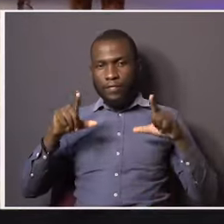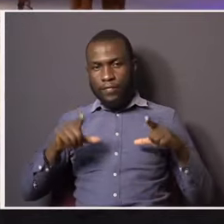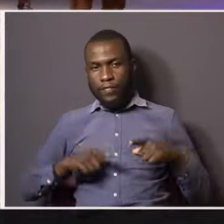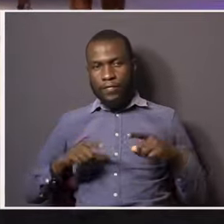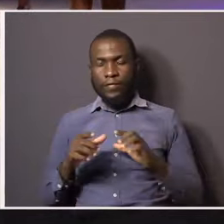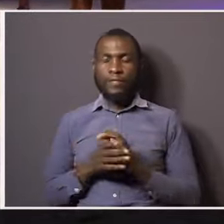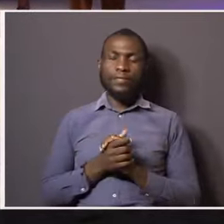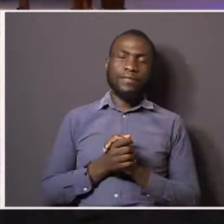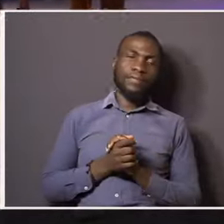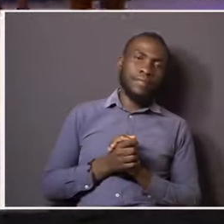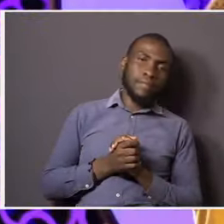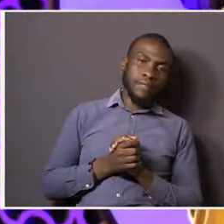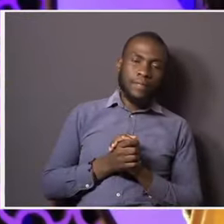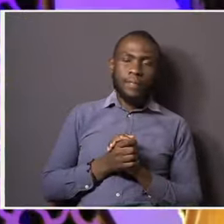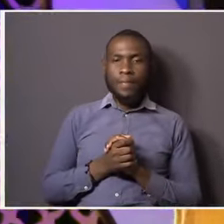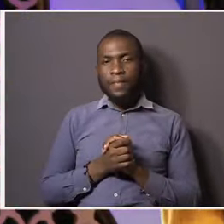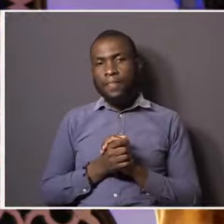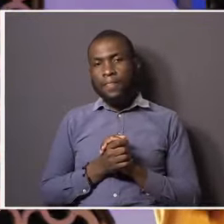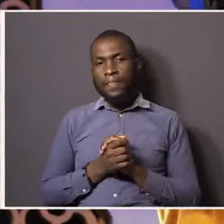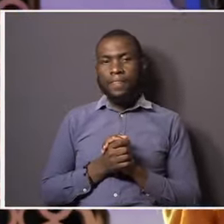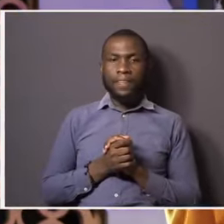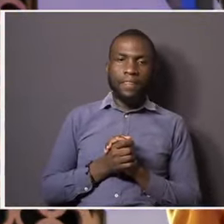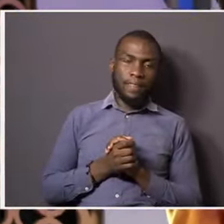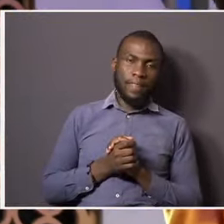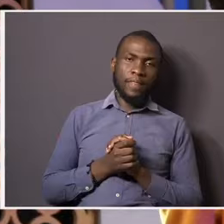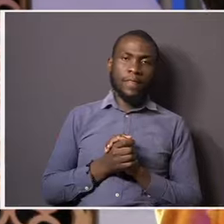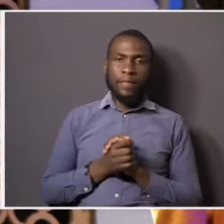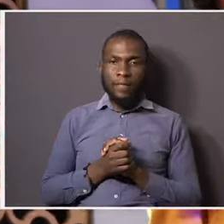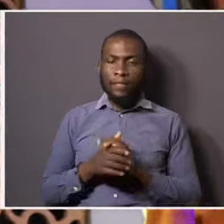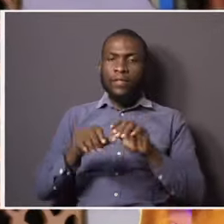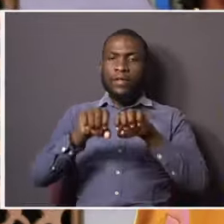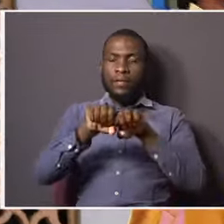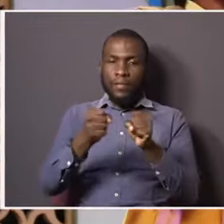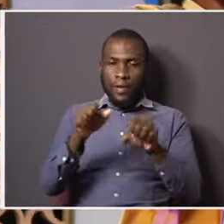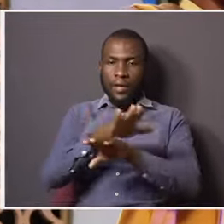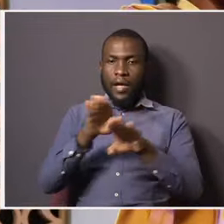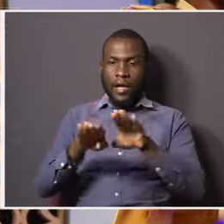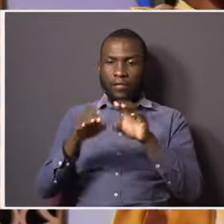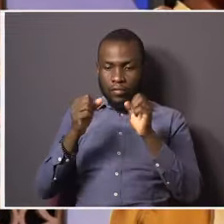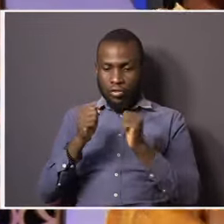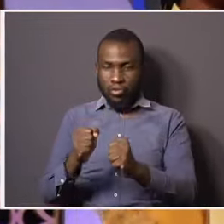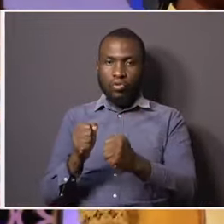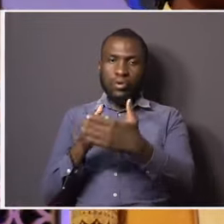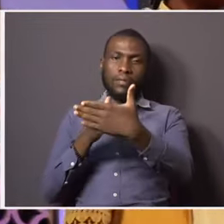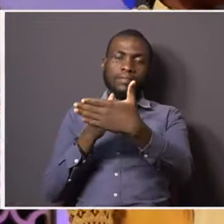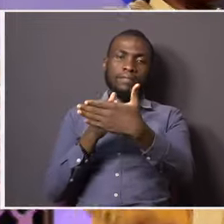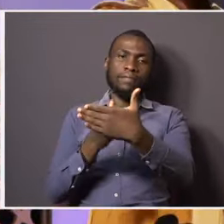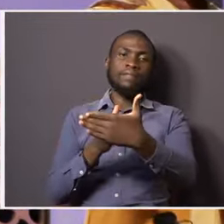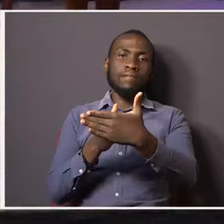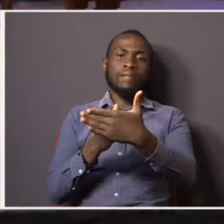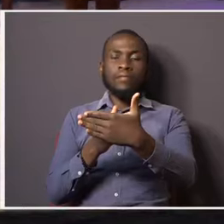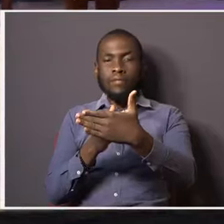name is Jesus cannot allow you to cross over with the same burdens, with the same sicknesses. You shine through